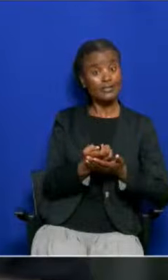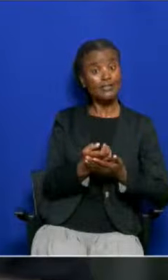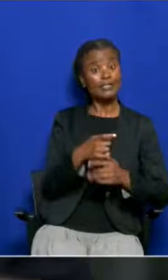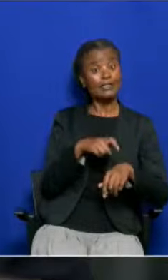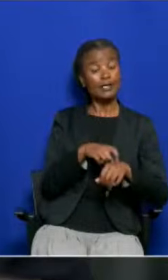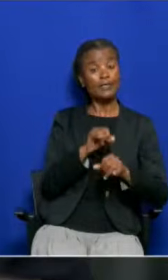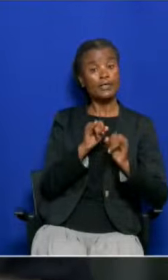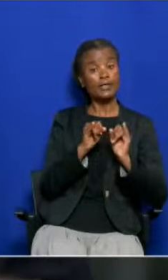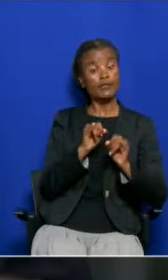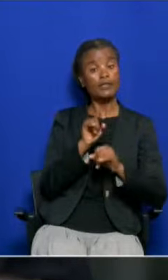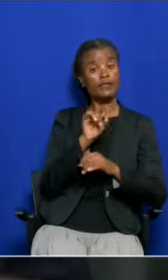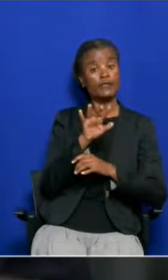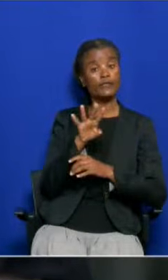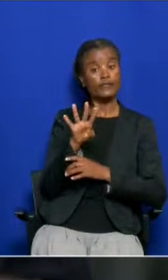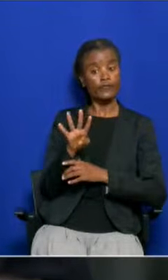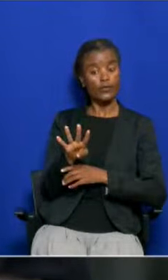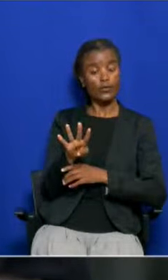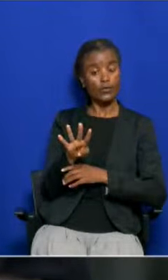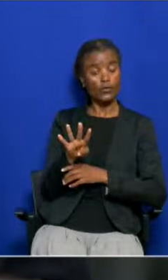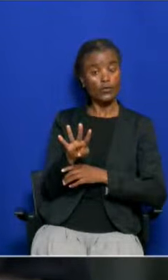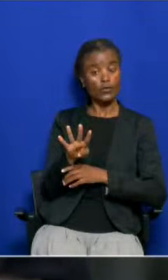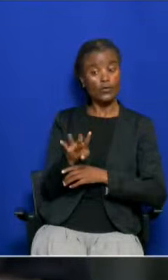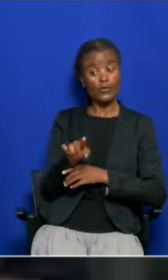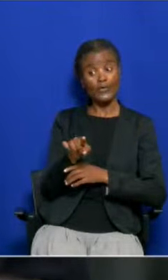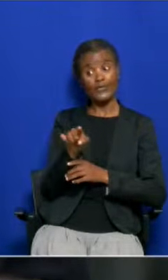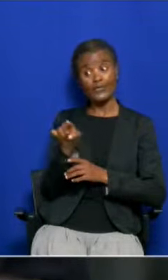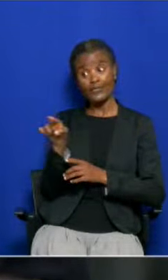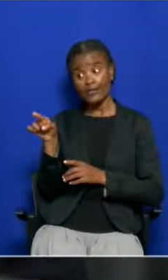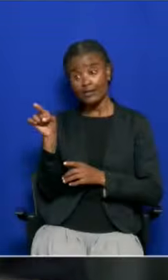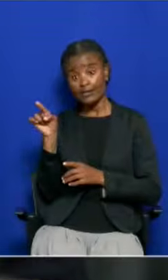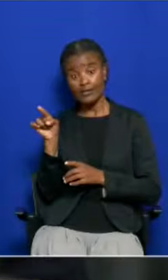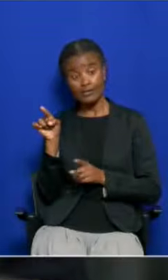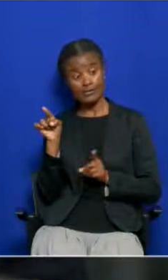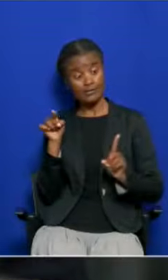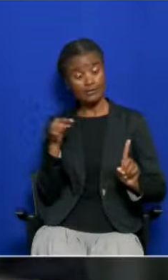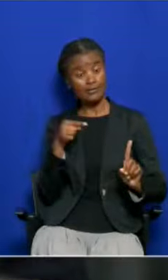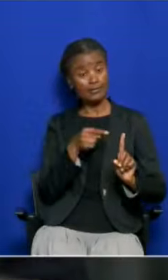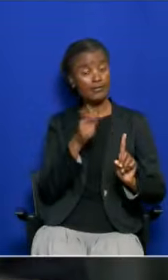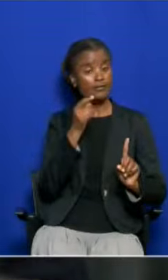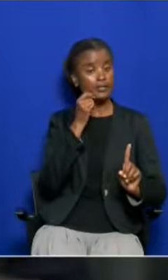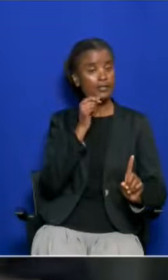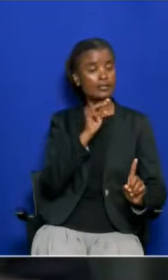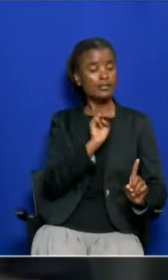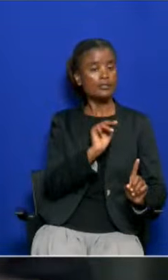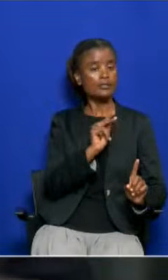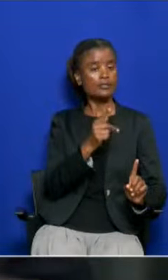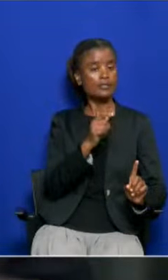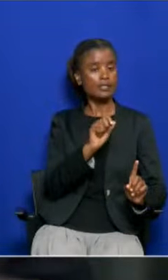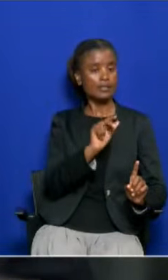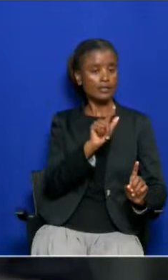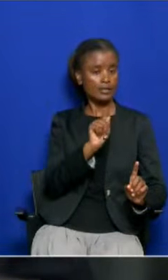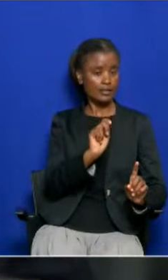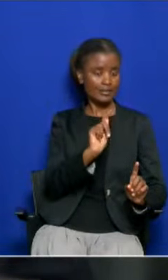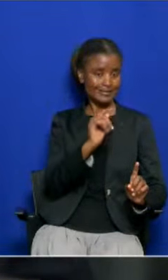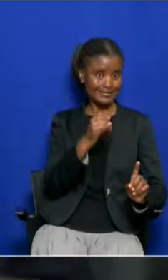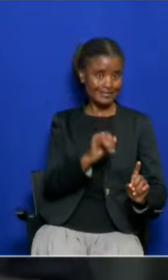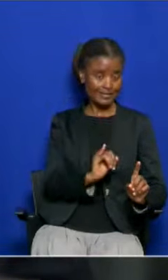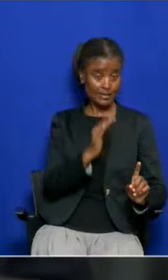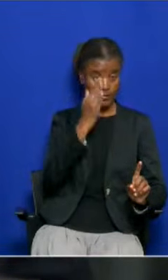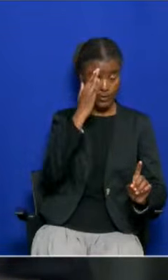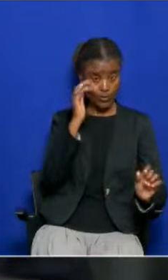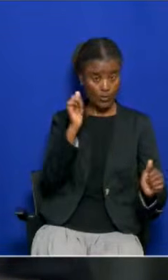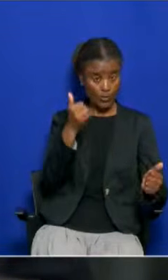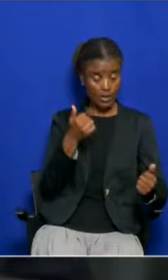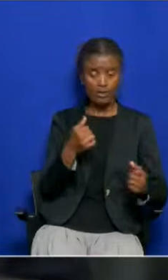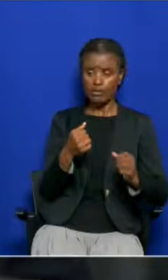were known to Mr. Mkhwanazi. That's correct. And explained it to you. Yes. Did he ask you to do anything